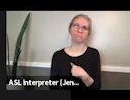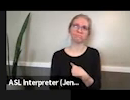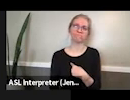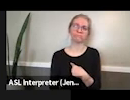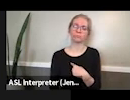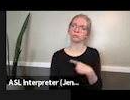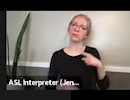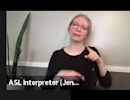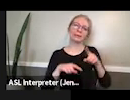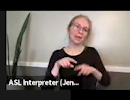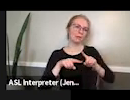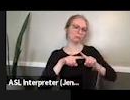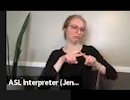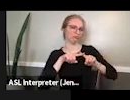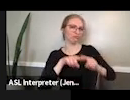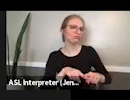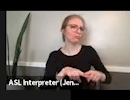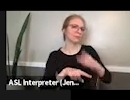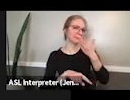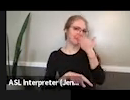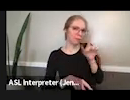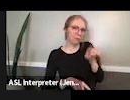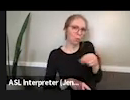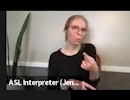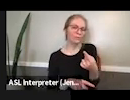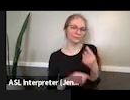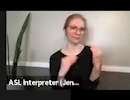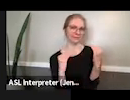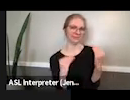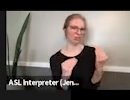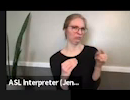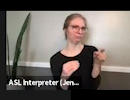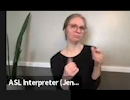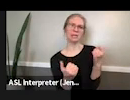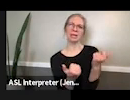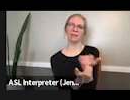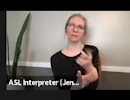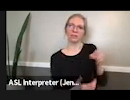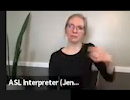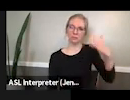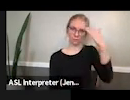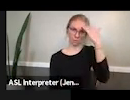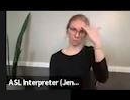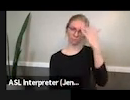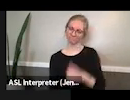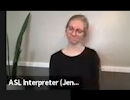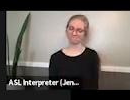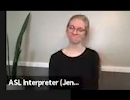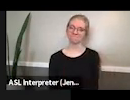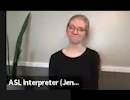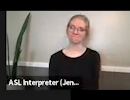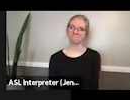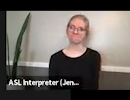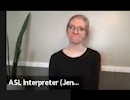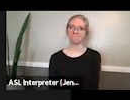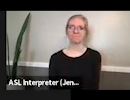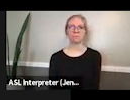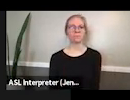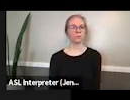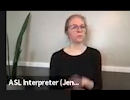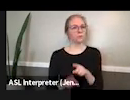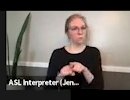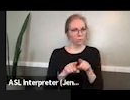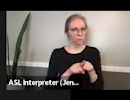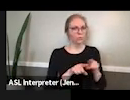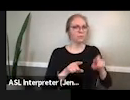rely solely on smell to teach kids everything that we want them to know. So we have to rely on